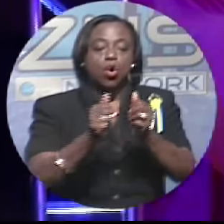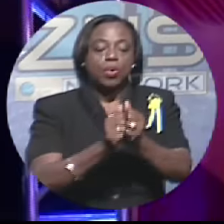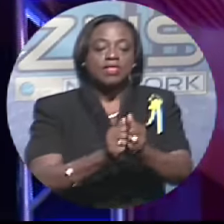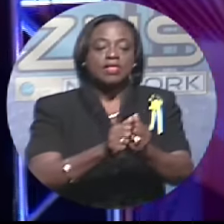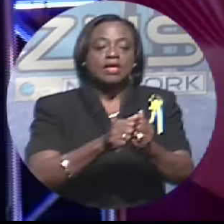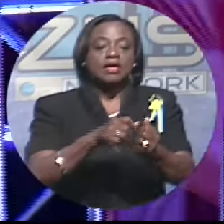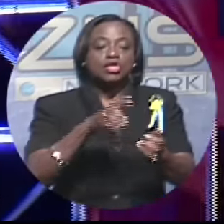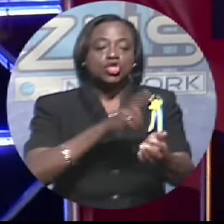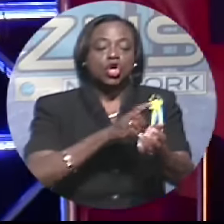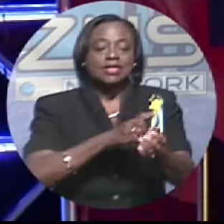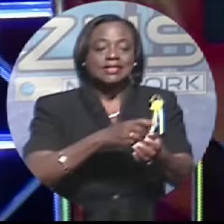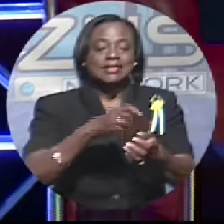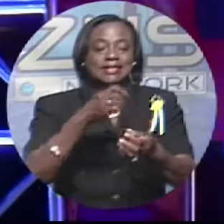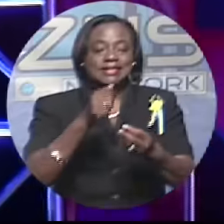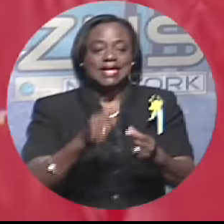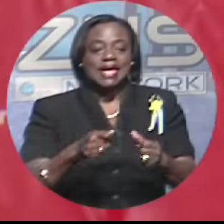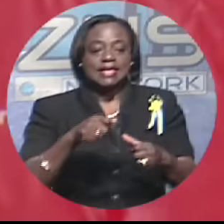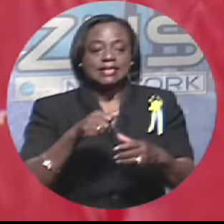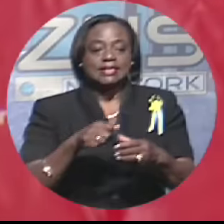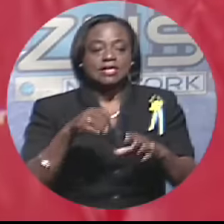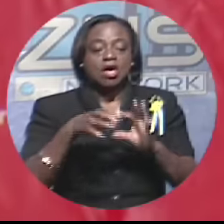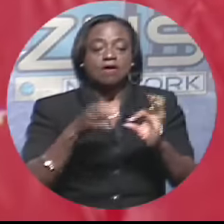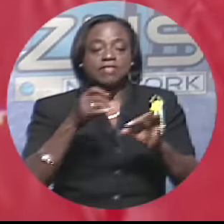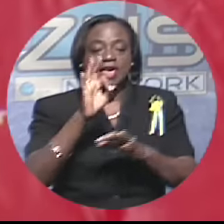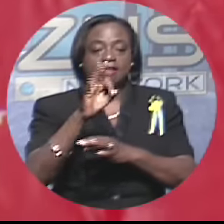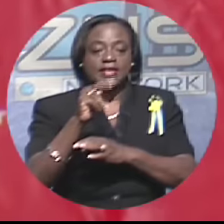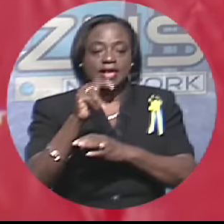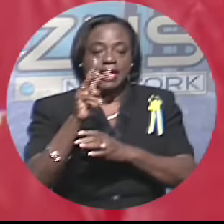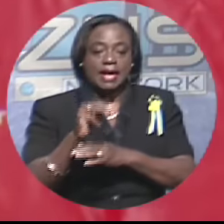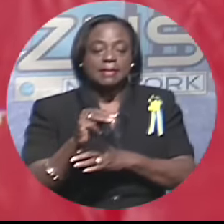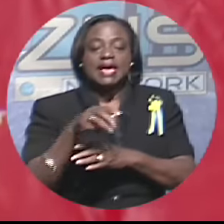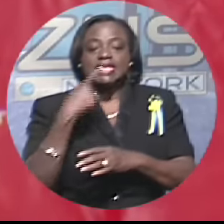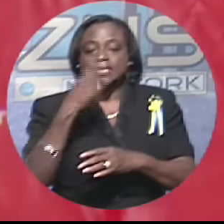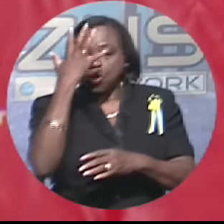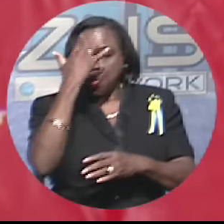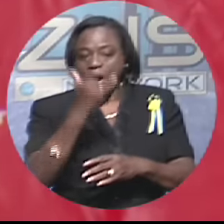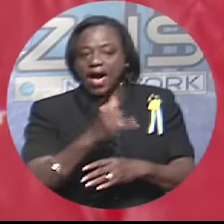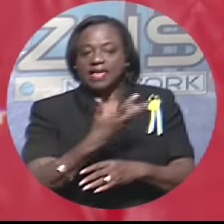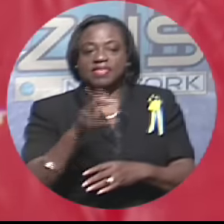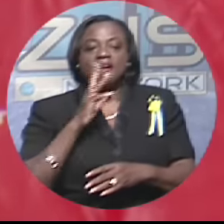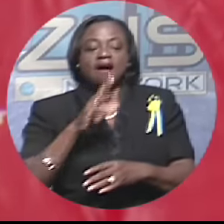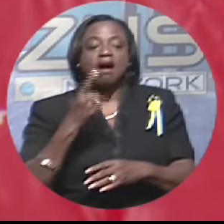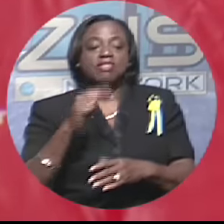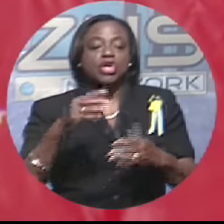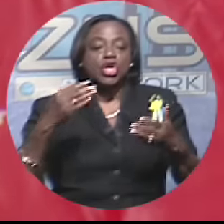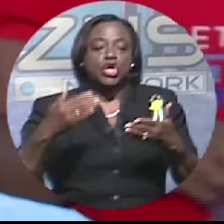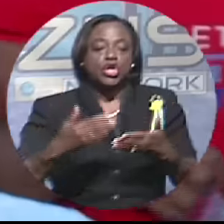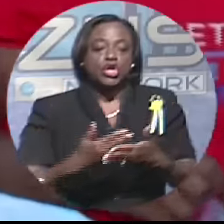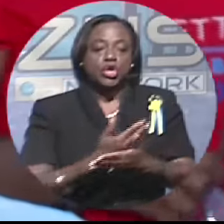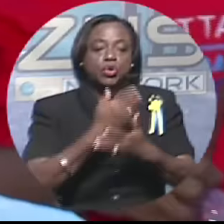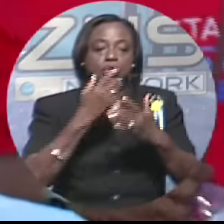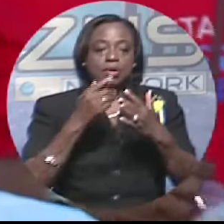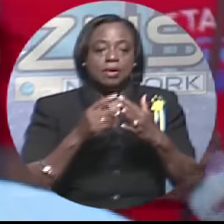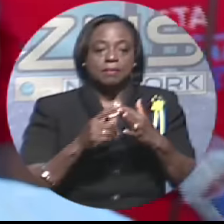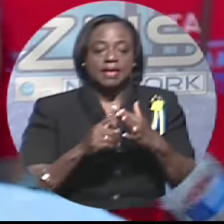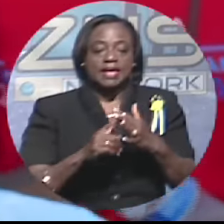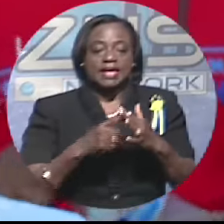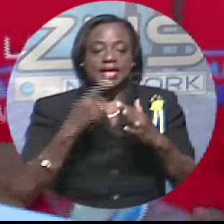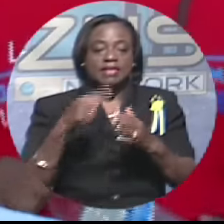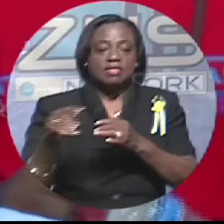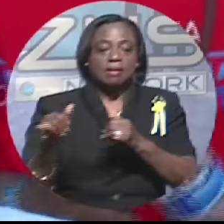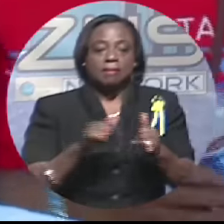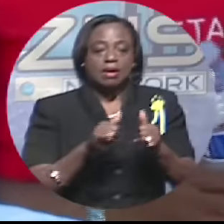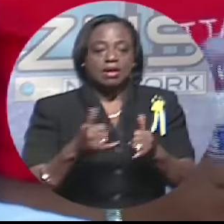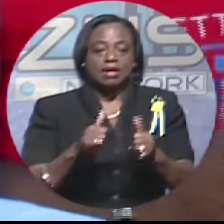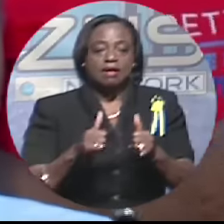streamed live on social media platforms, outlined why they are the new beginning the party and the country needs to govern